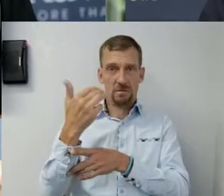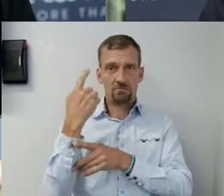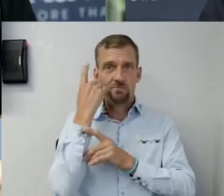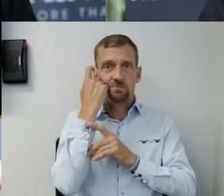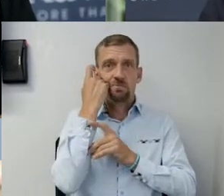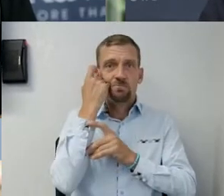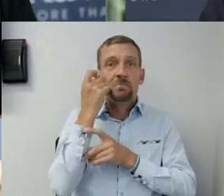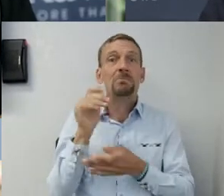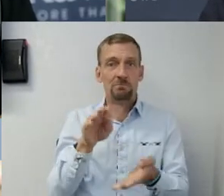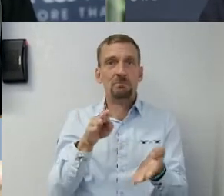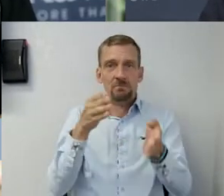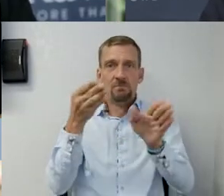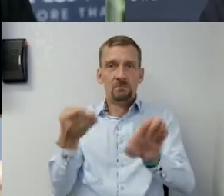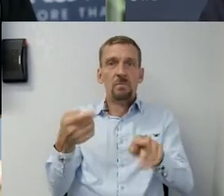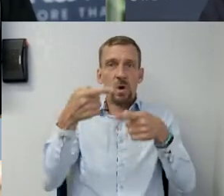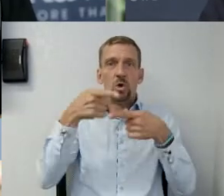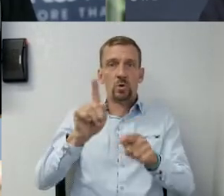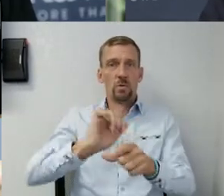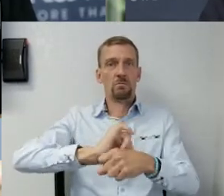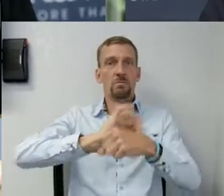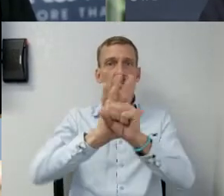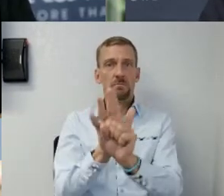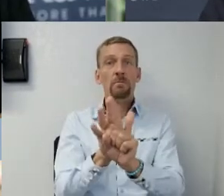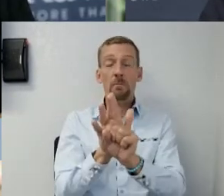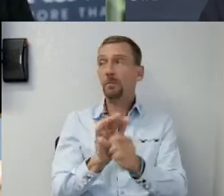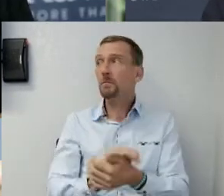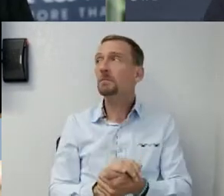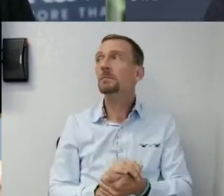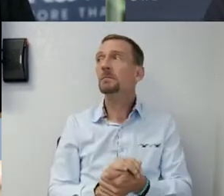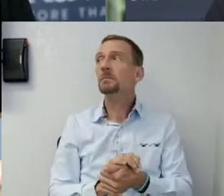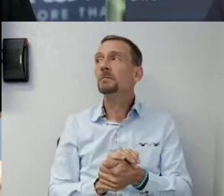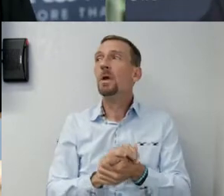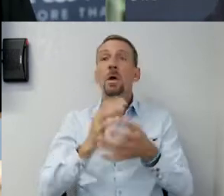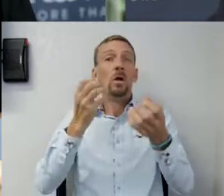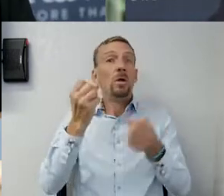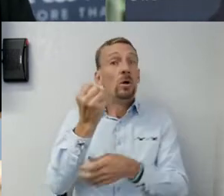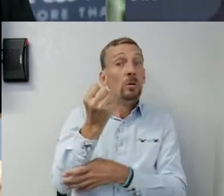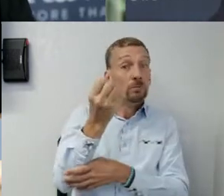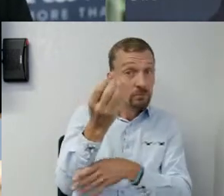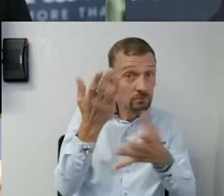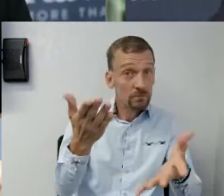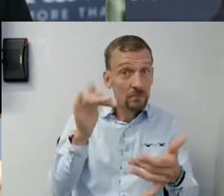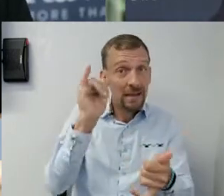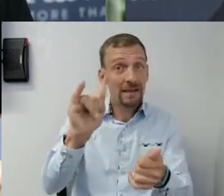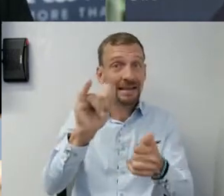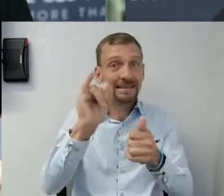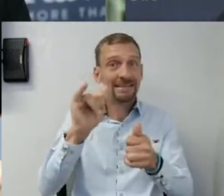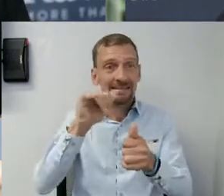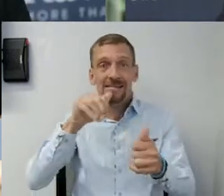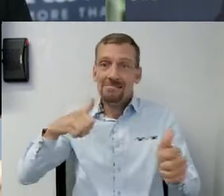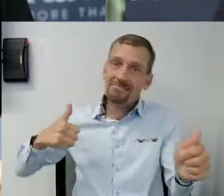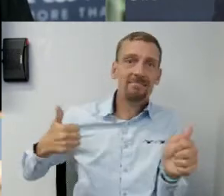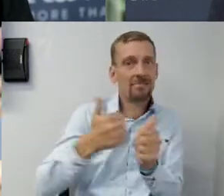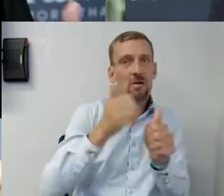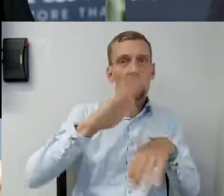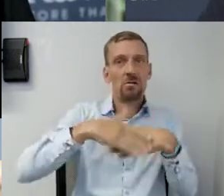away during this time of the pandemic. So that's a recap on the numbers.